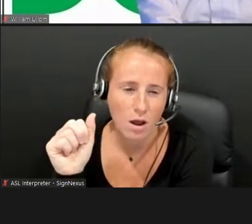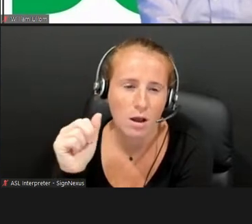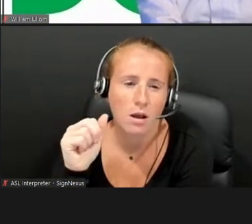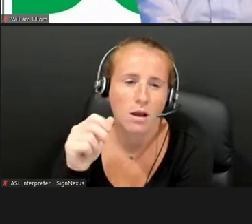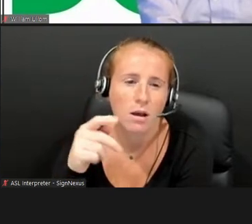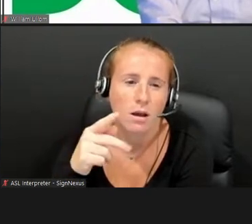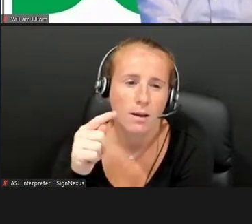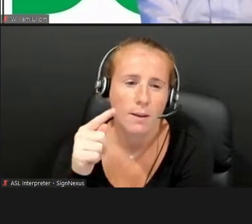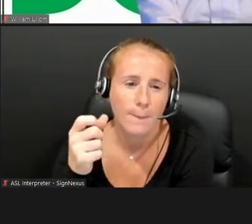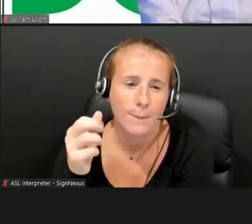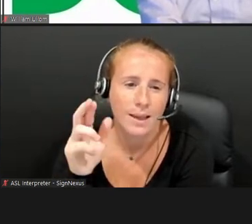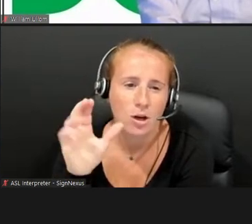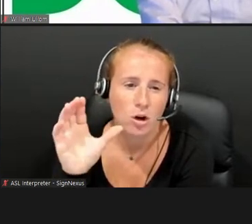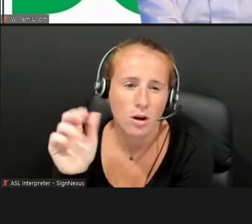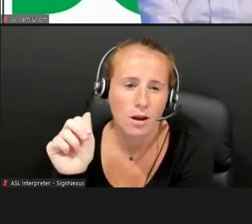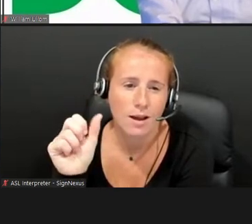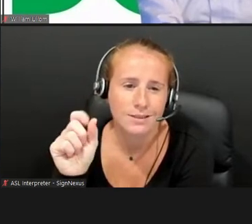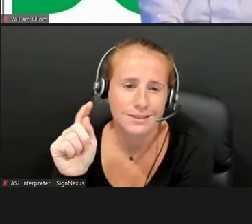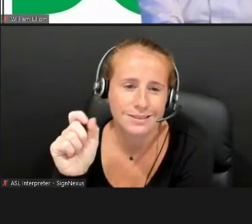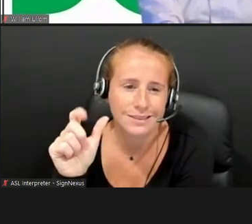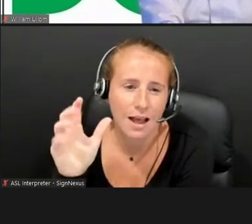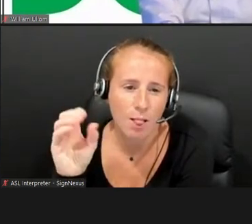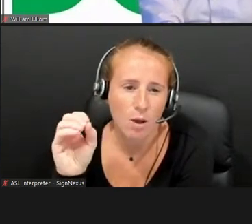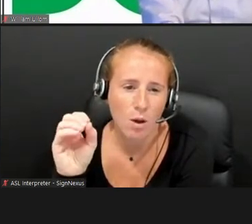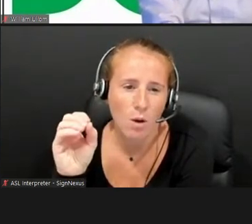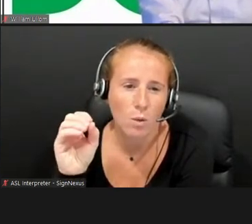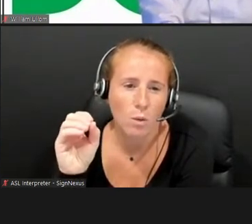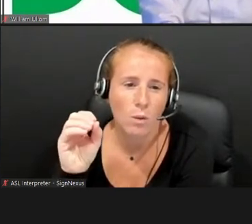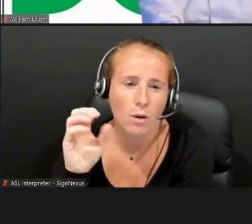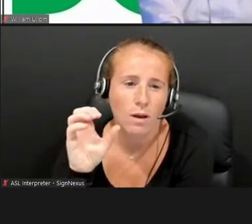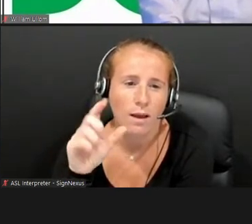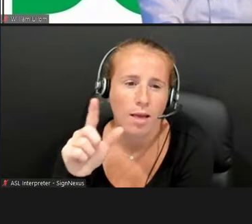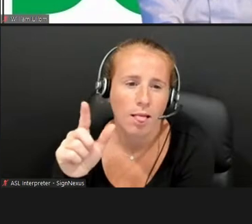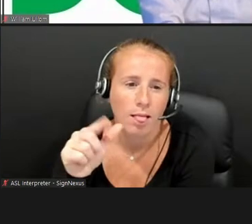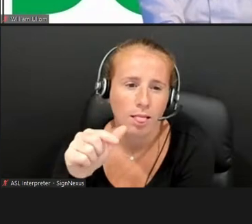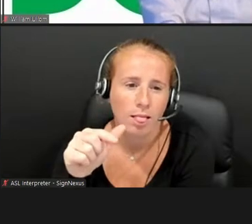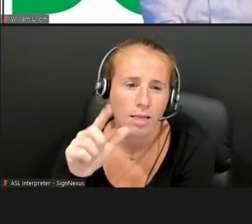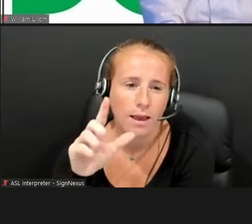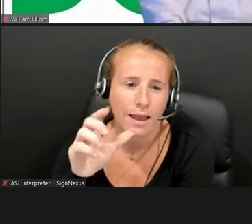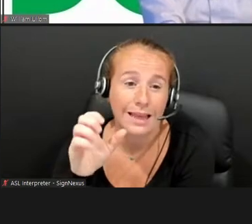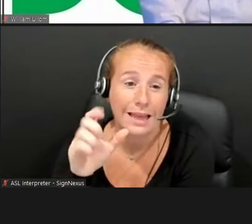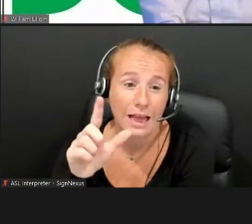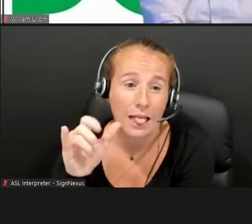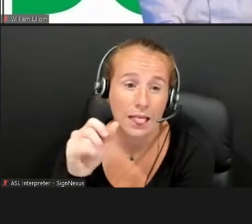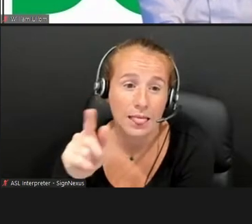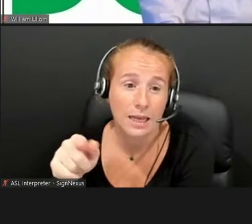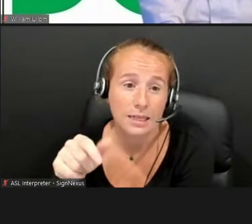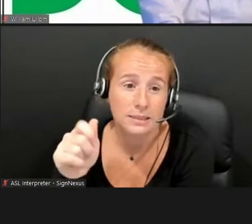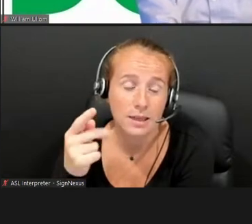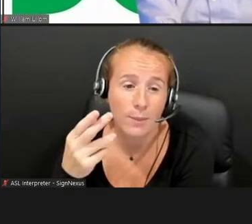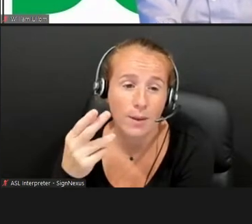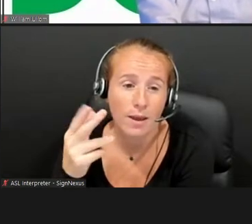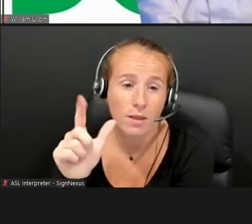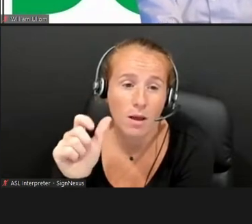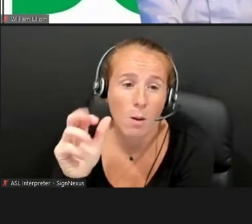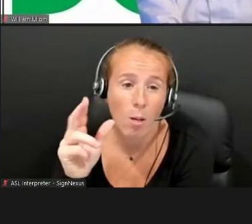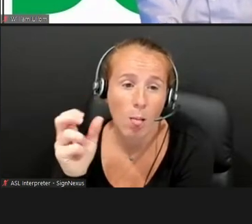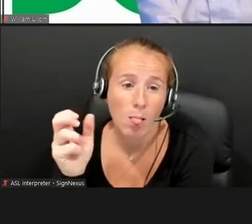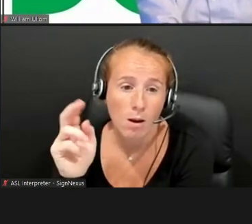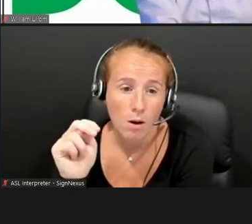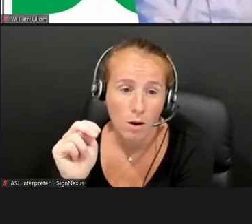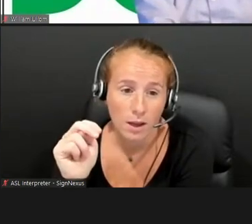Peter Costello Elizabeth Larkin Patricia Keenan